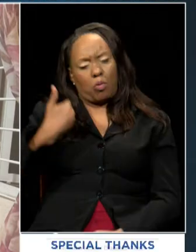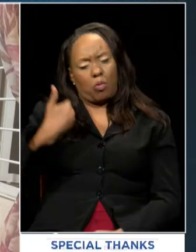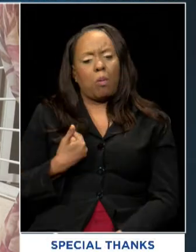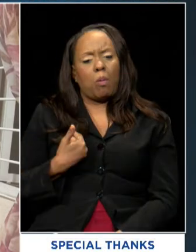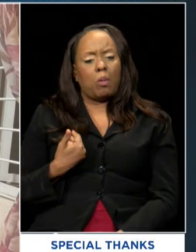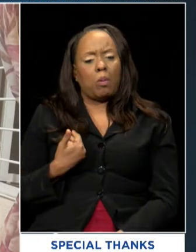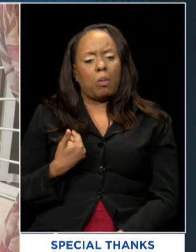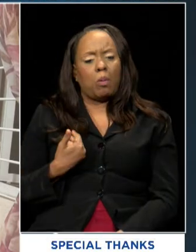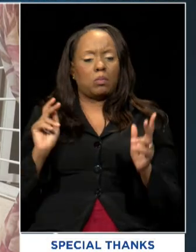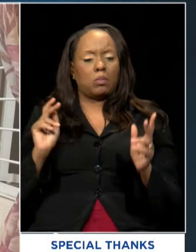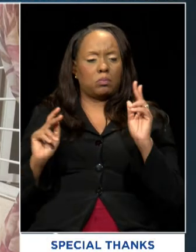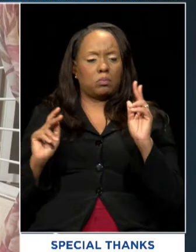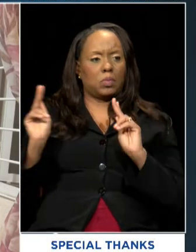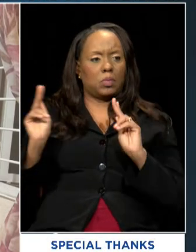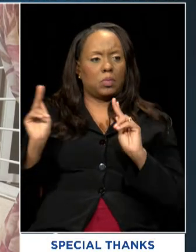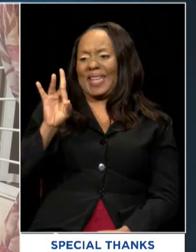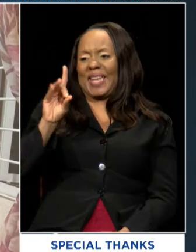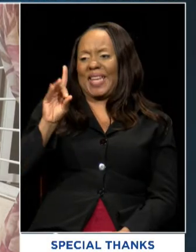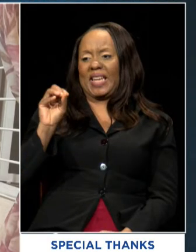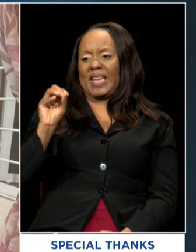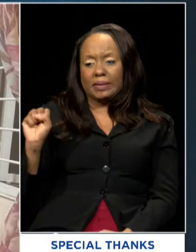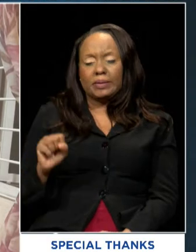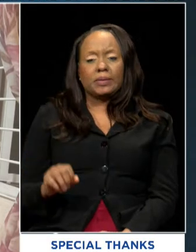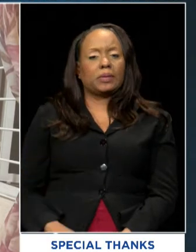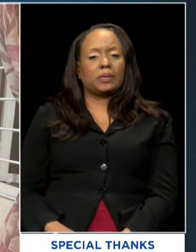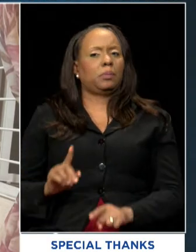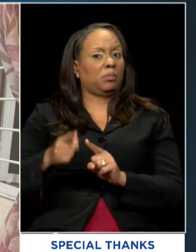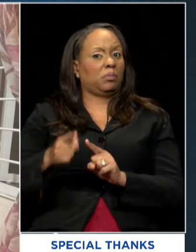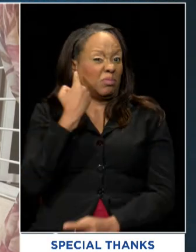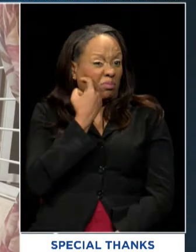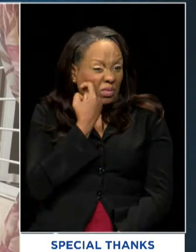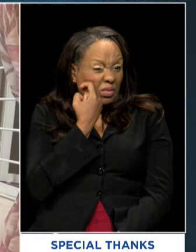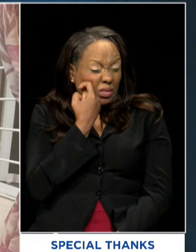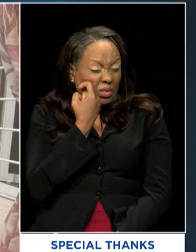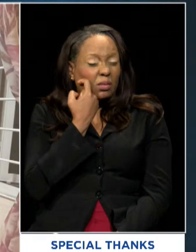their late 70s, 80s. But in the recent